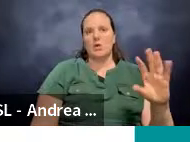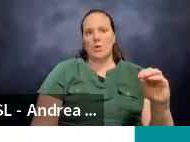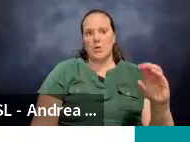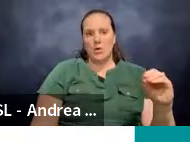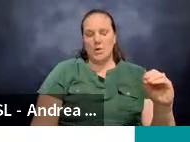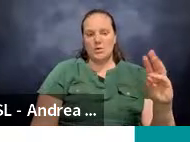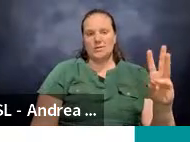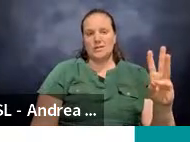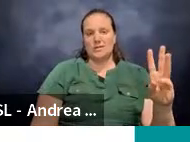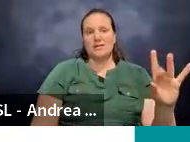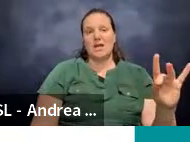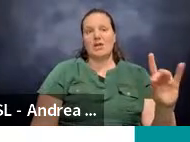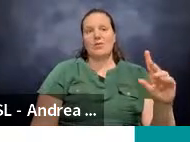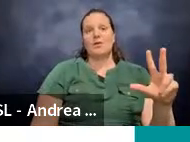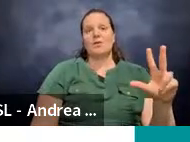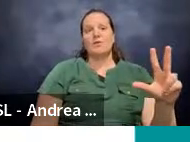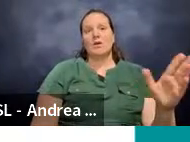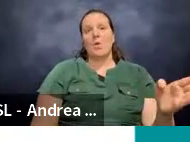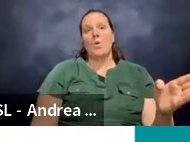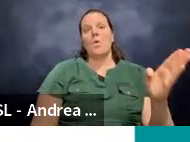669-900-6833 or